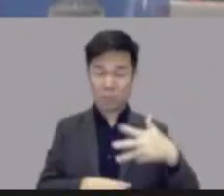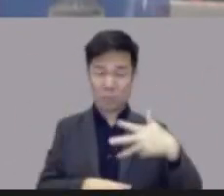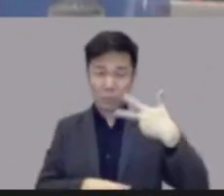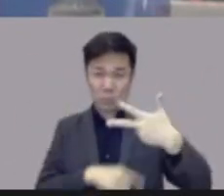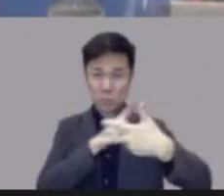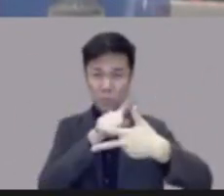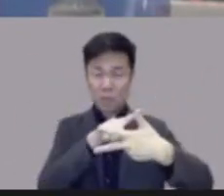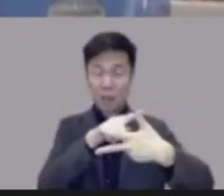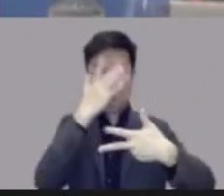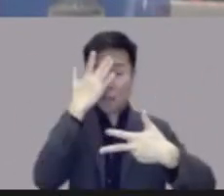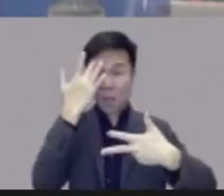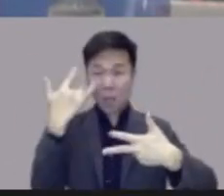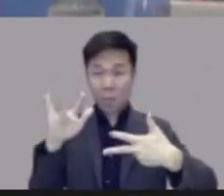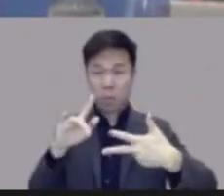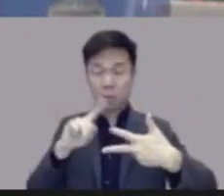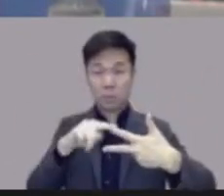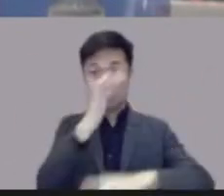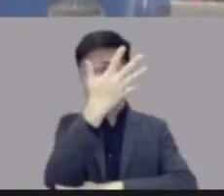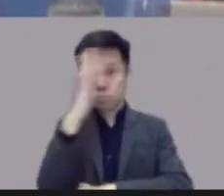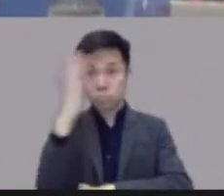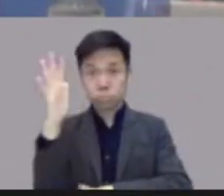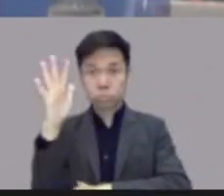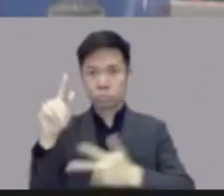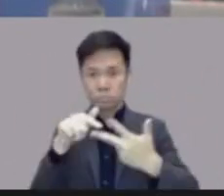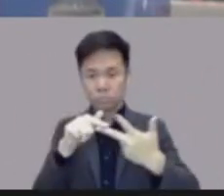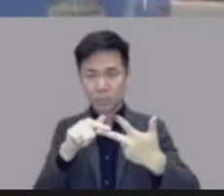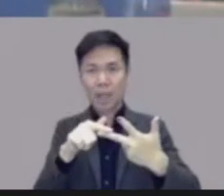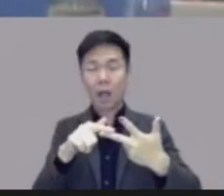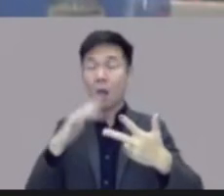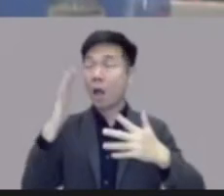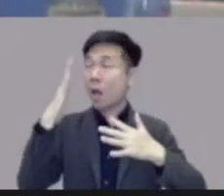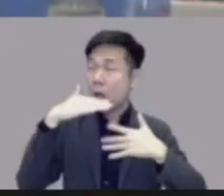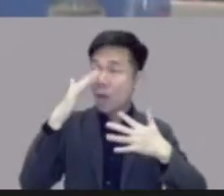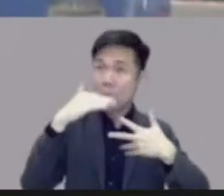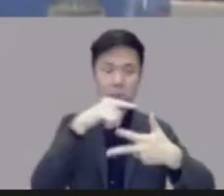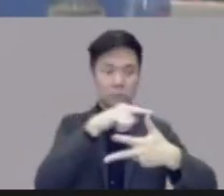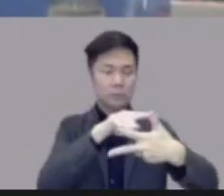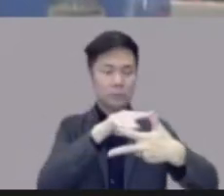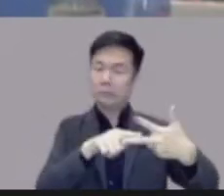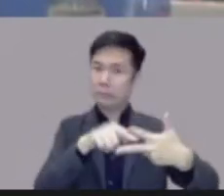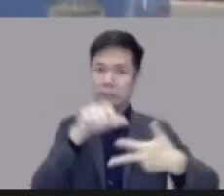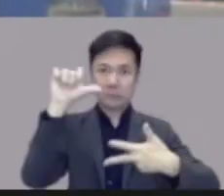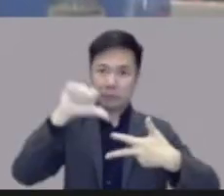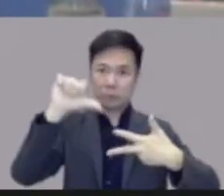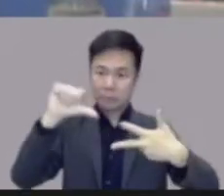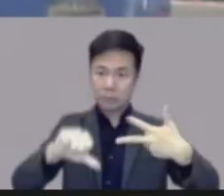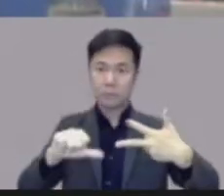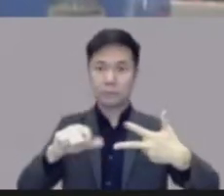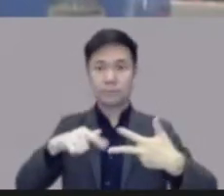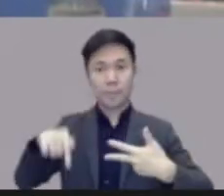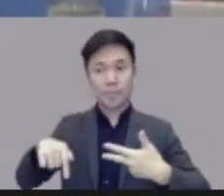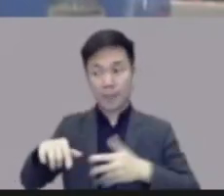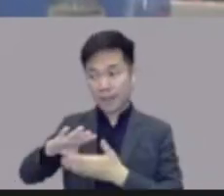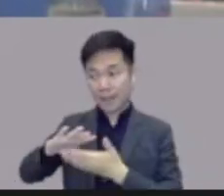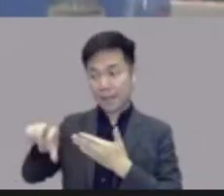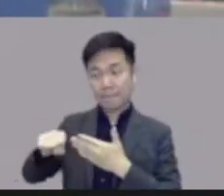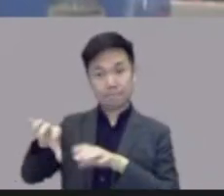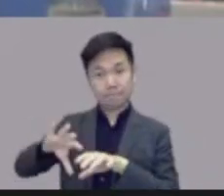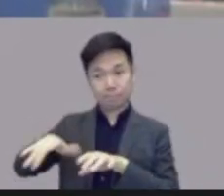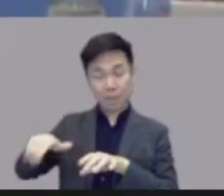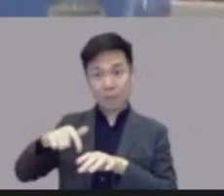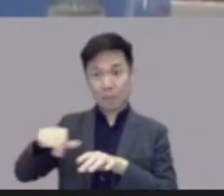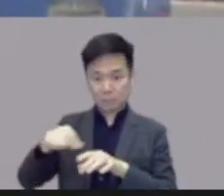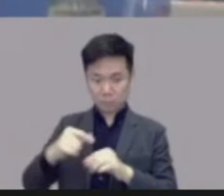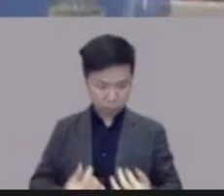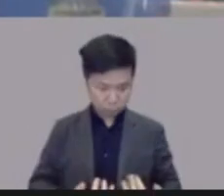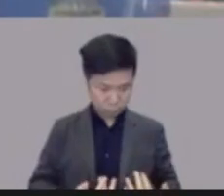warming biodiversity loss and pollution our region is home to six of the top 10 Global admitters of greenhouse gases